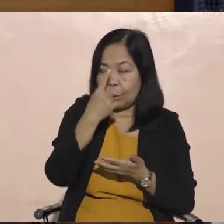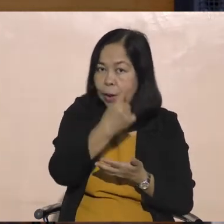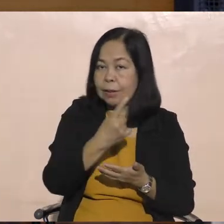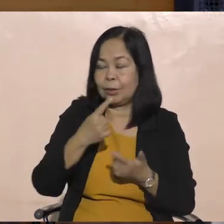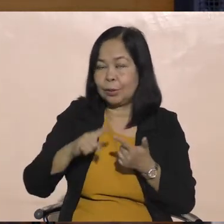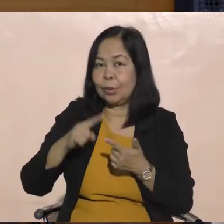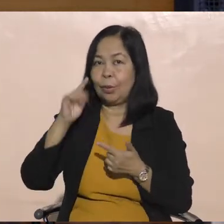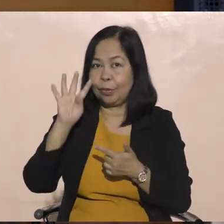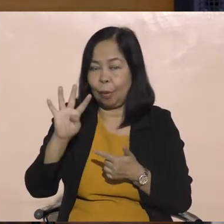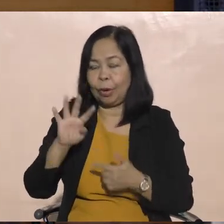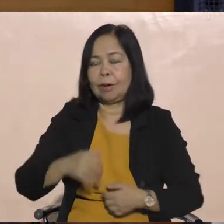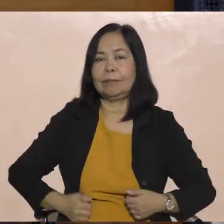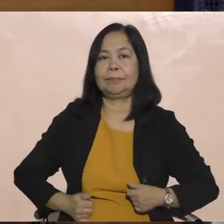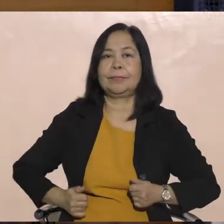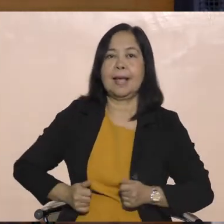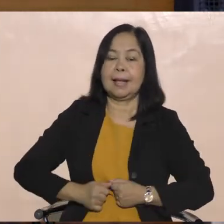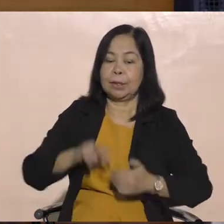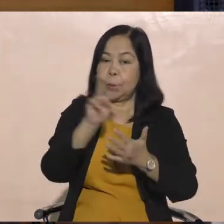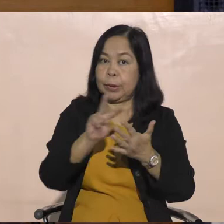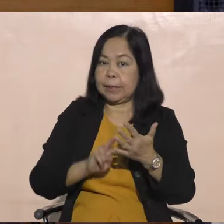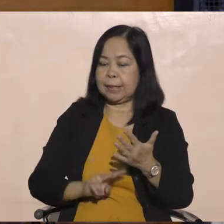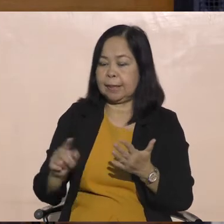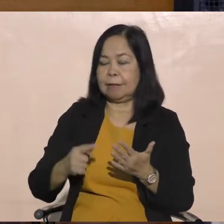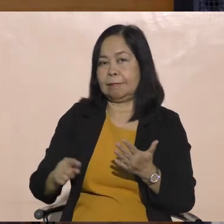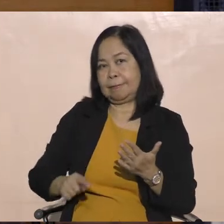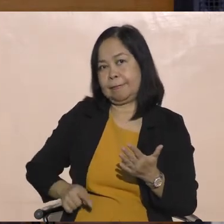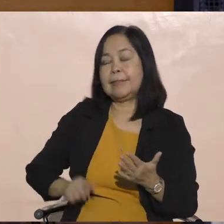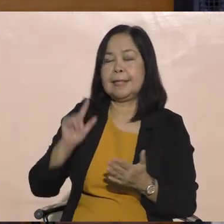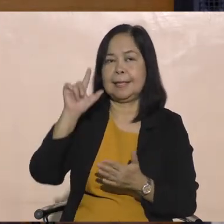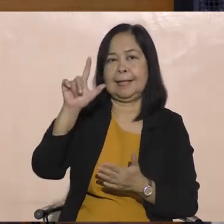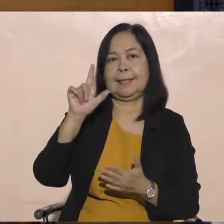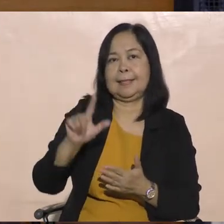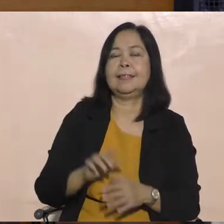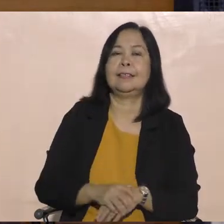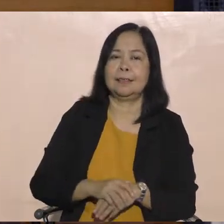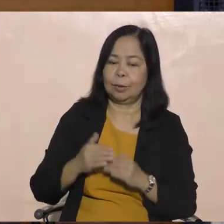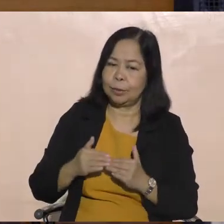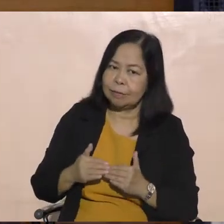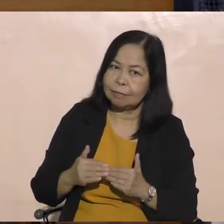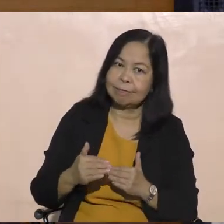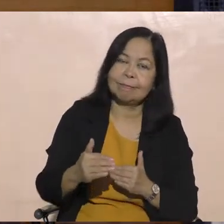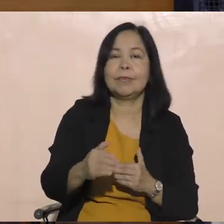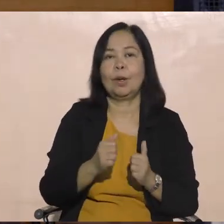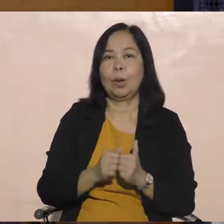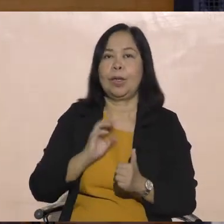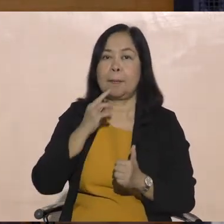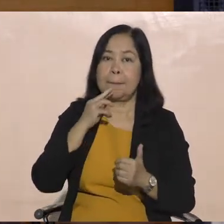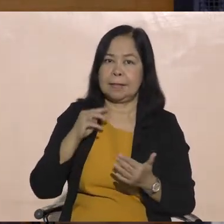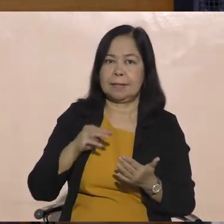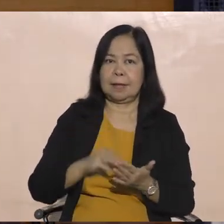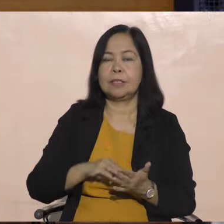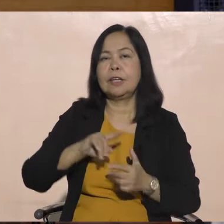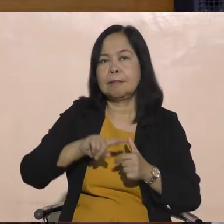to 4 and read the rest of the verses later as we move along with the message. Let's start